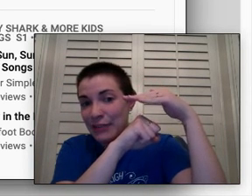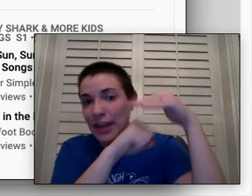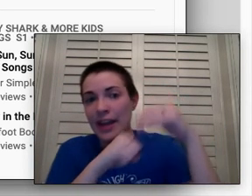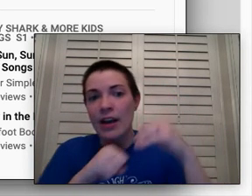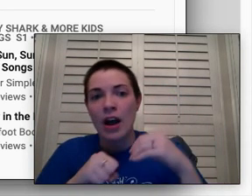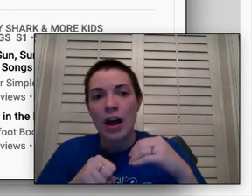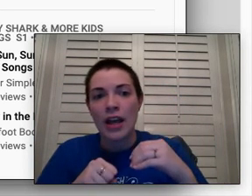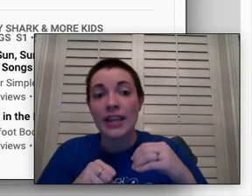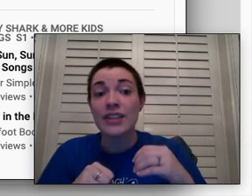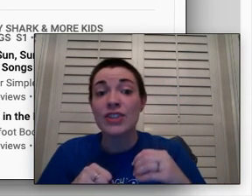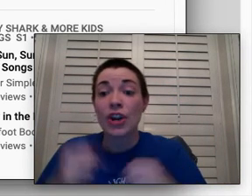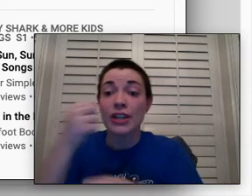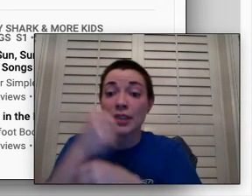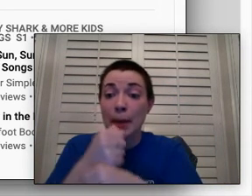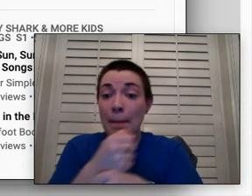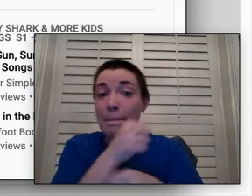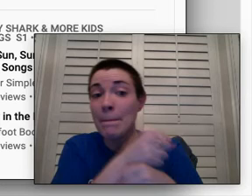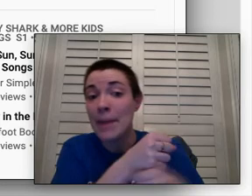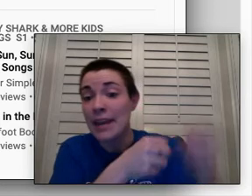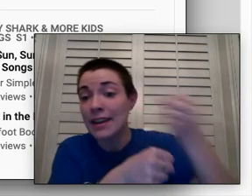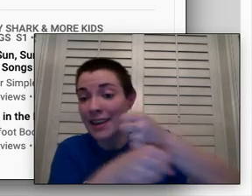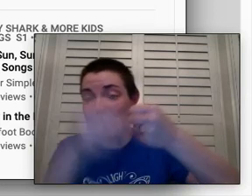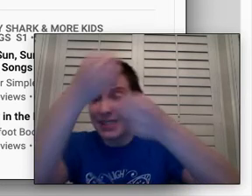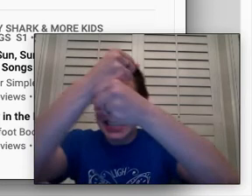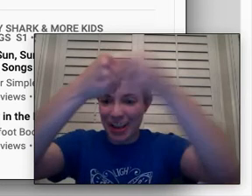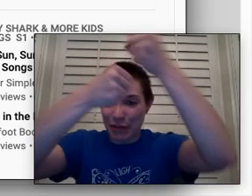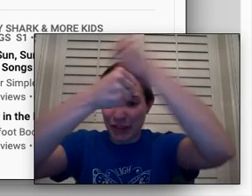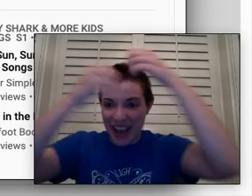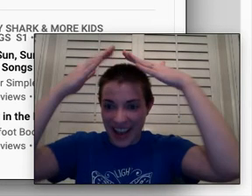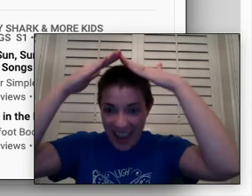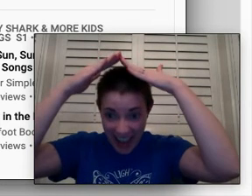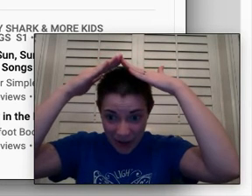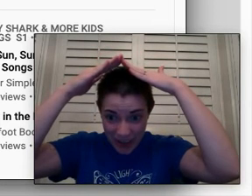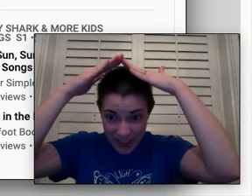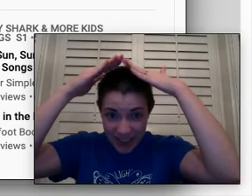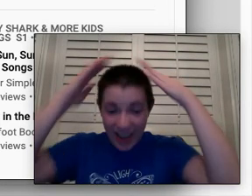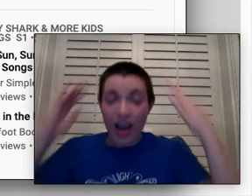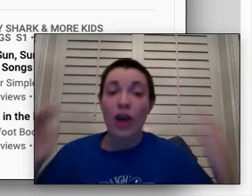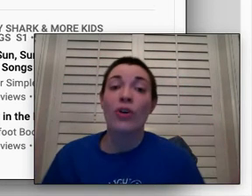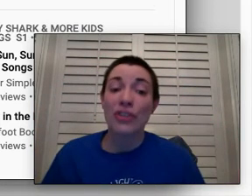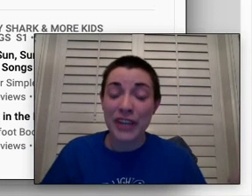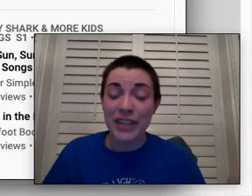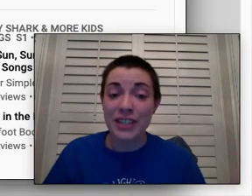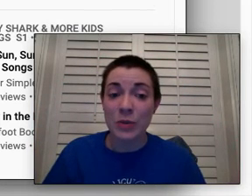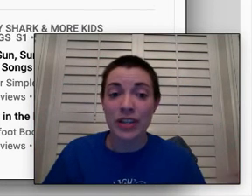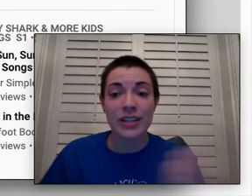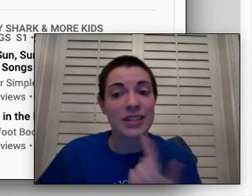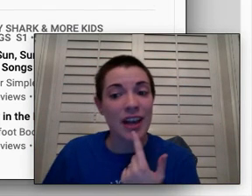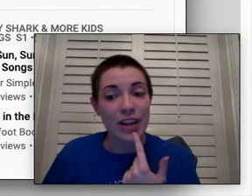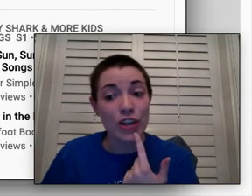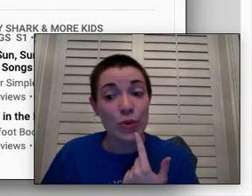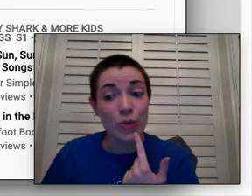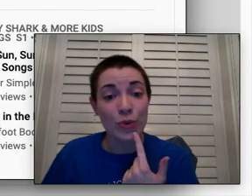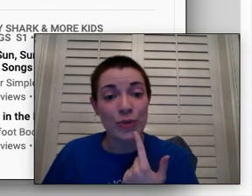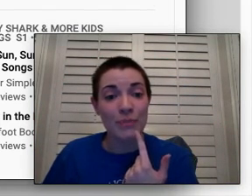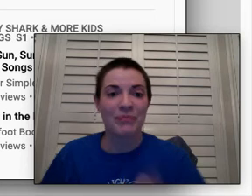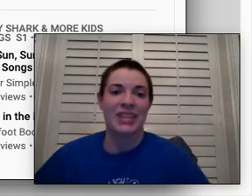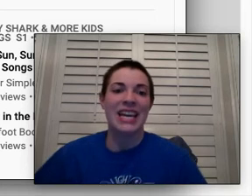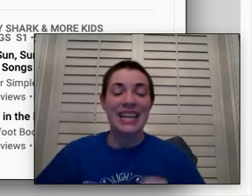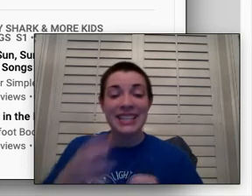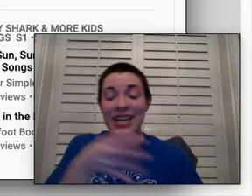leaf and he's starting to make himself a house. Or the fancy word is a